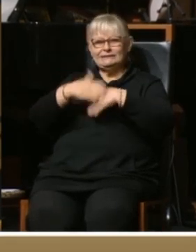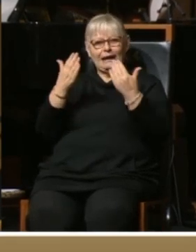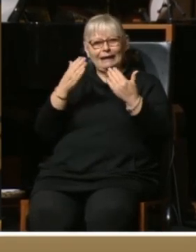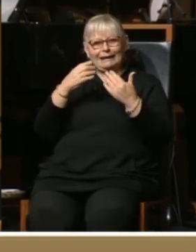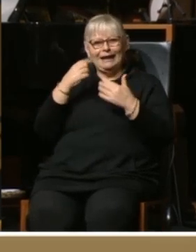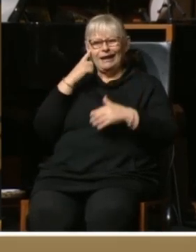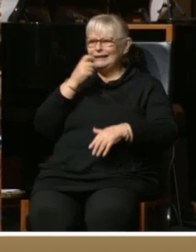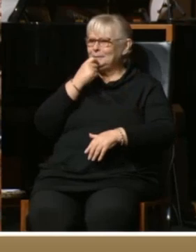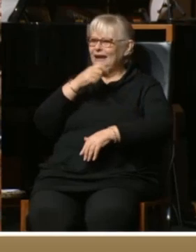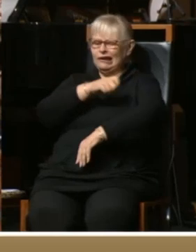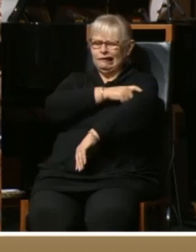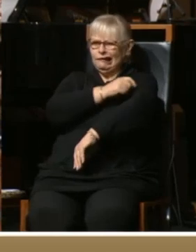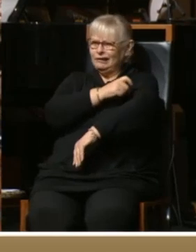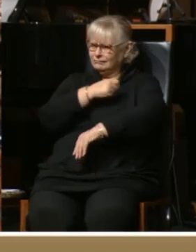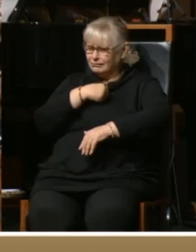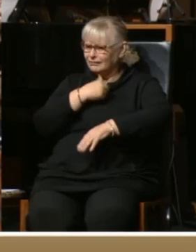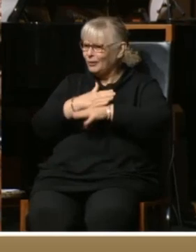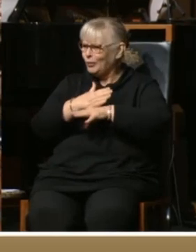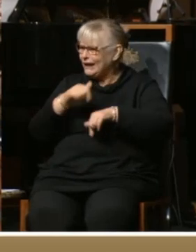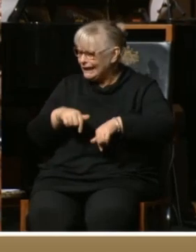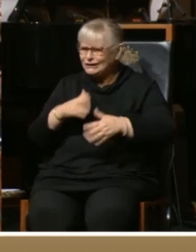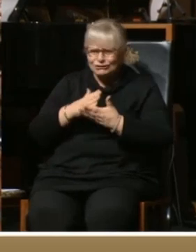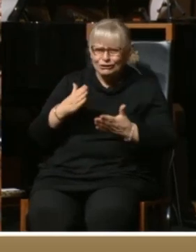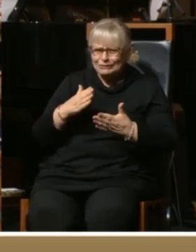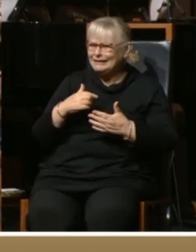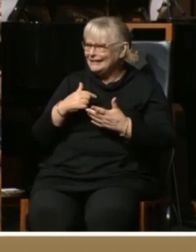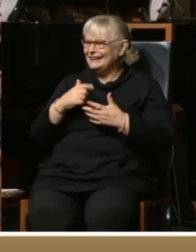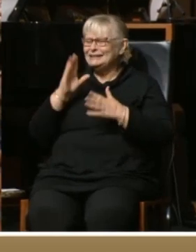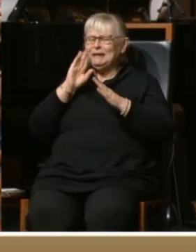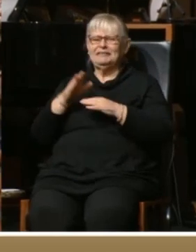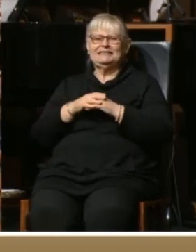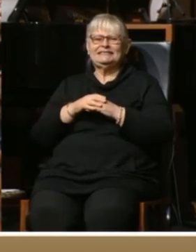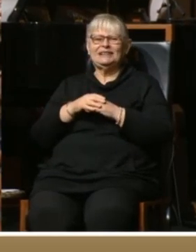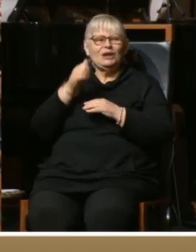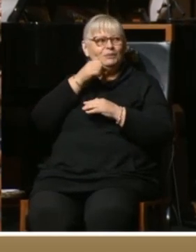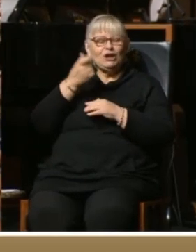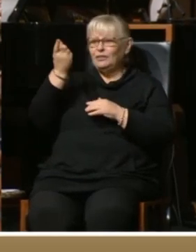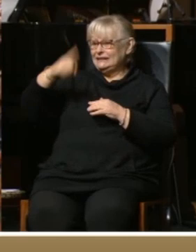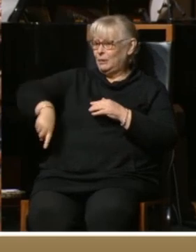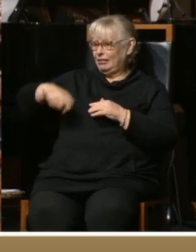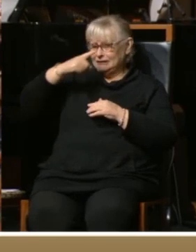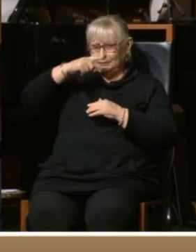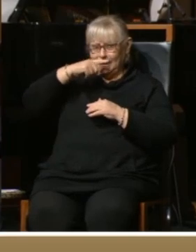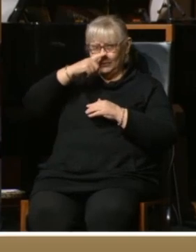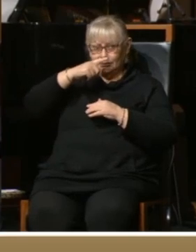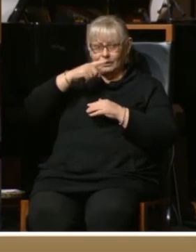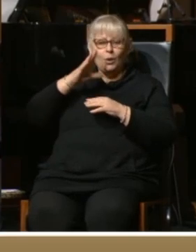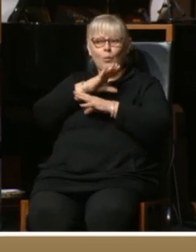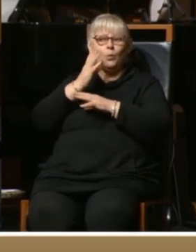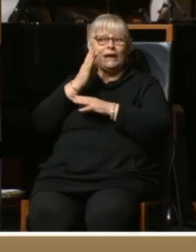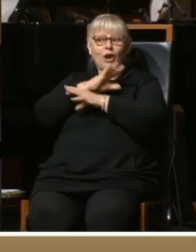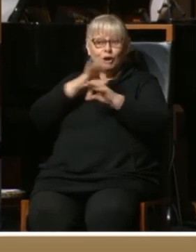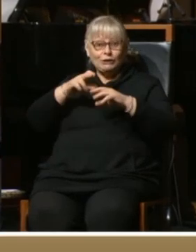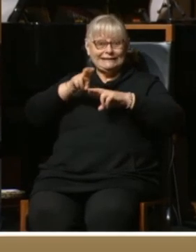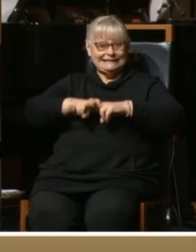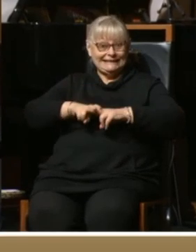pinch myself when we say we work at Parliament House. We know there's 1,000 workers in non-sitting weeks, and this week